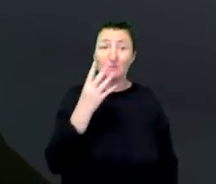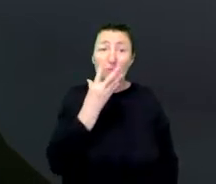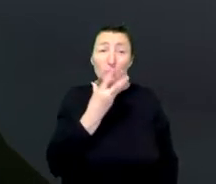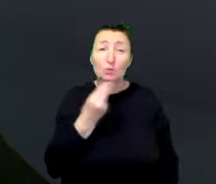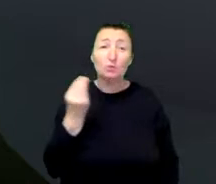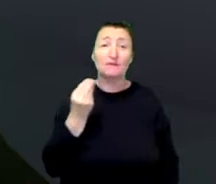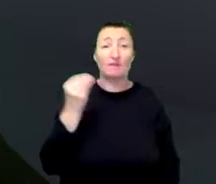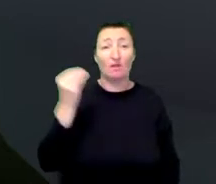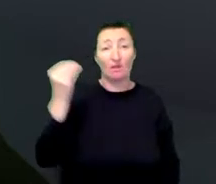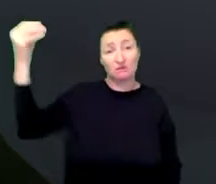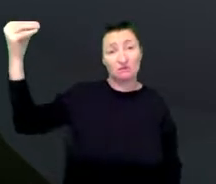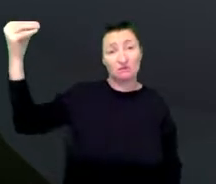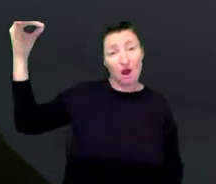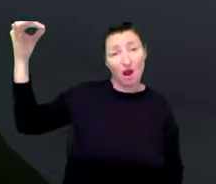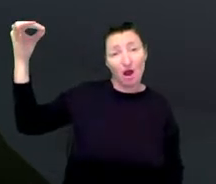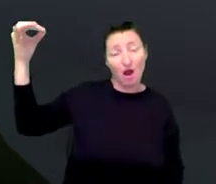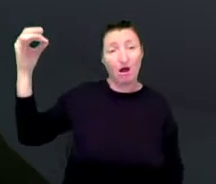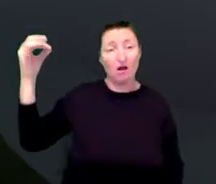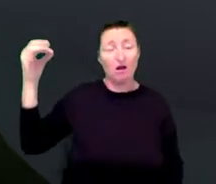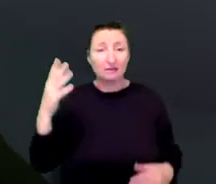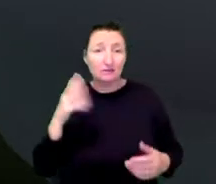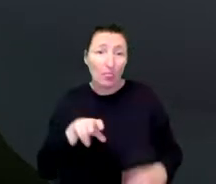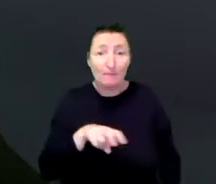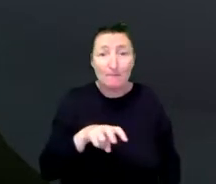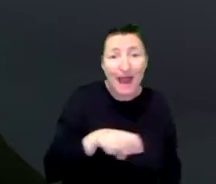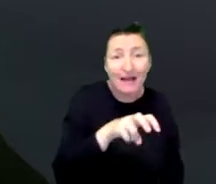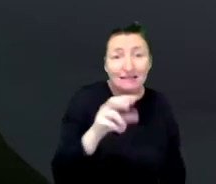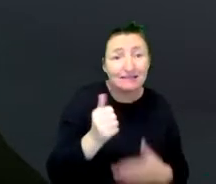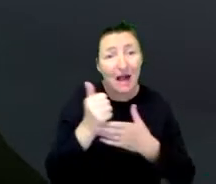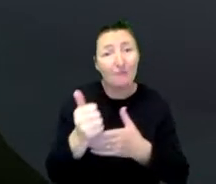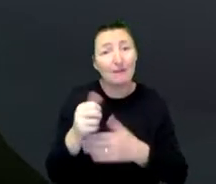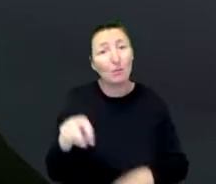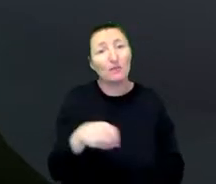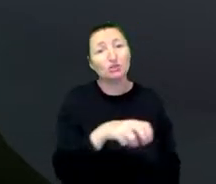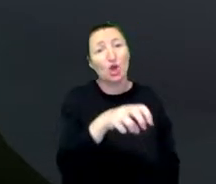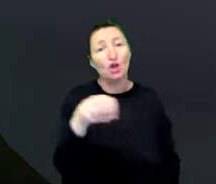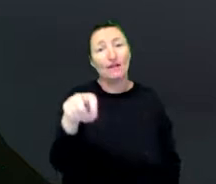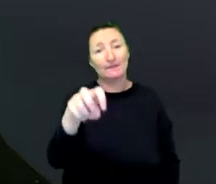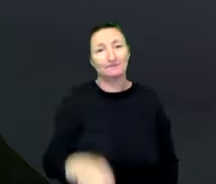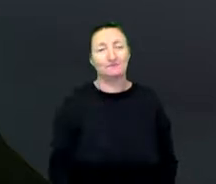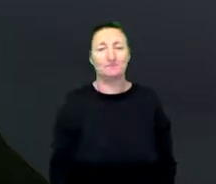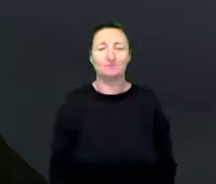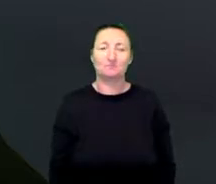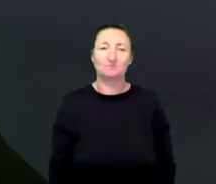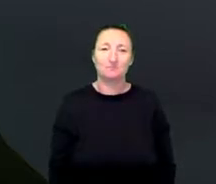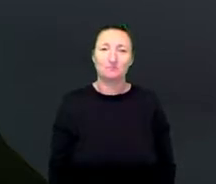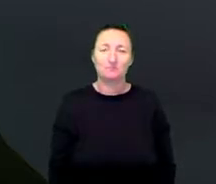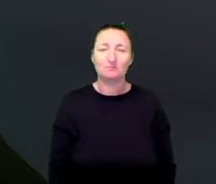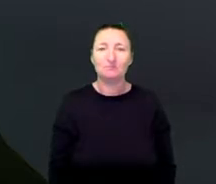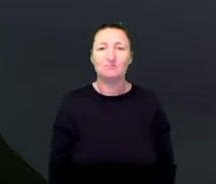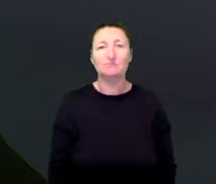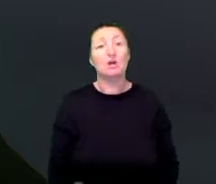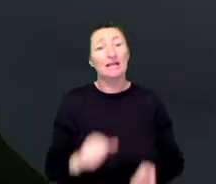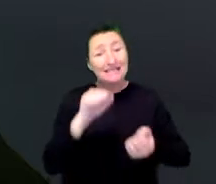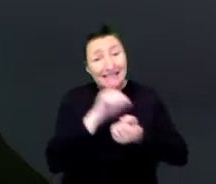the maze and its thread. Lovely. I can talk about the hive and the orb. Cool. So to keep the labyrinth alive and to